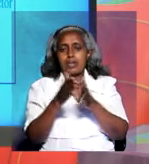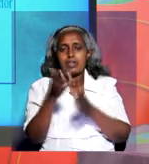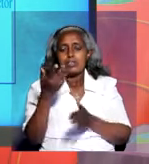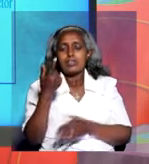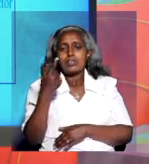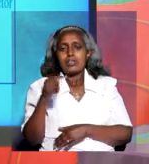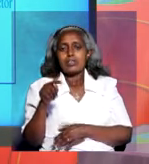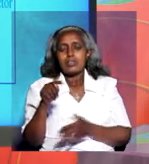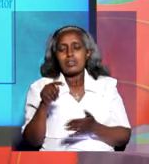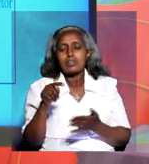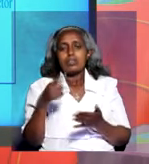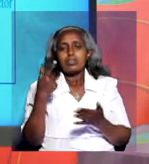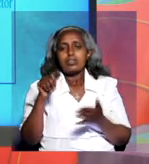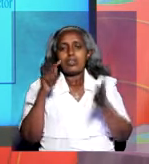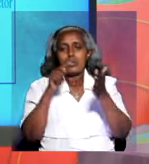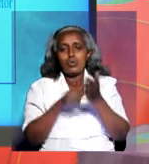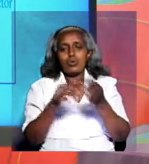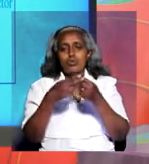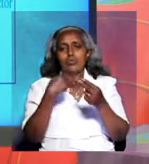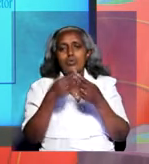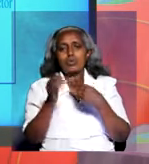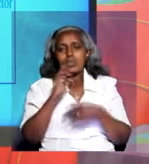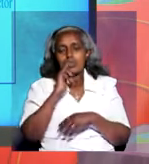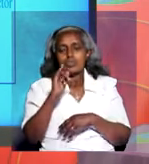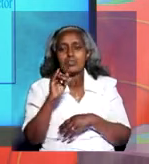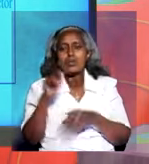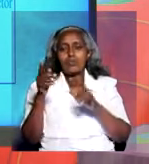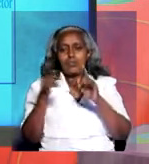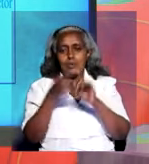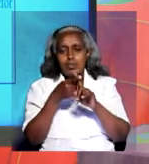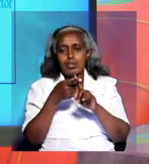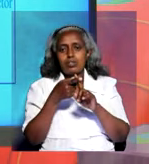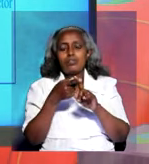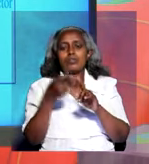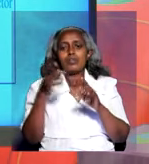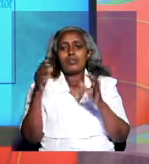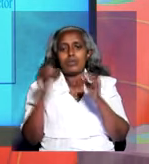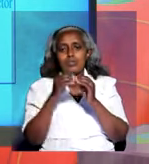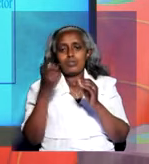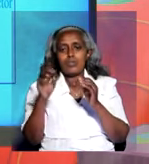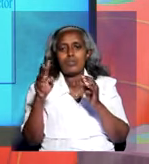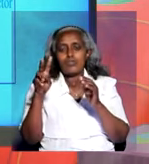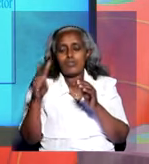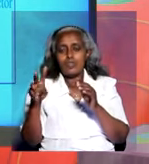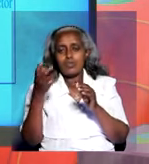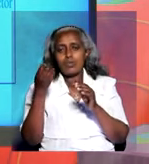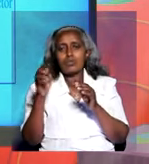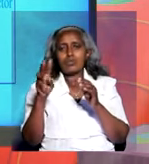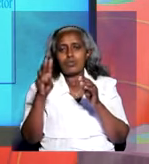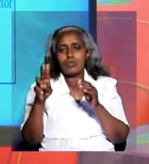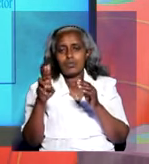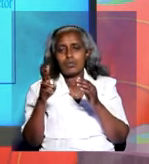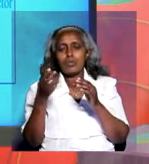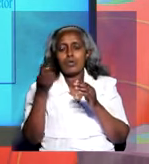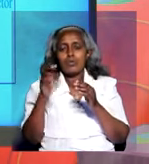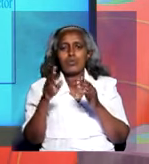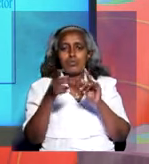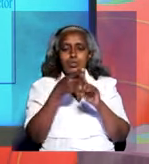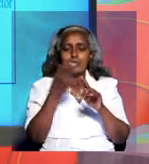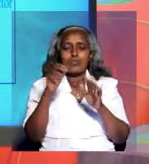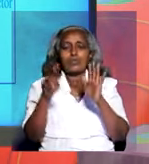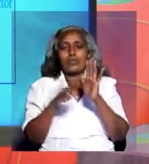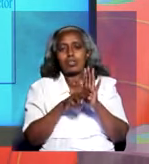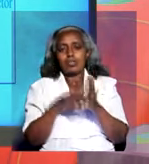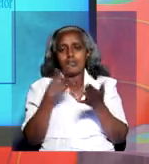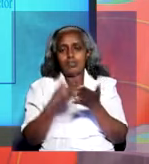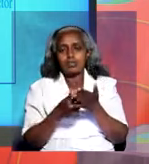then their dot product will be either positive magnitude of U times magnitude of V or positive or negative. Let's